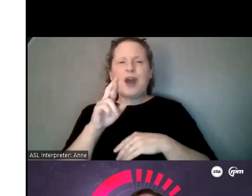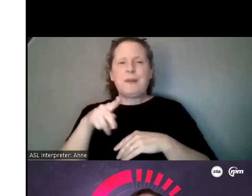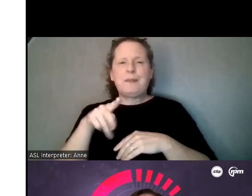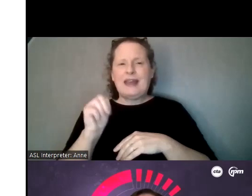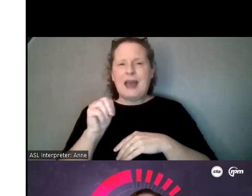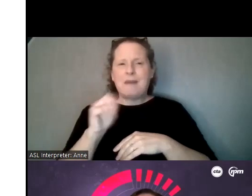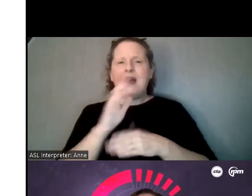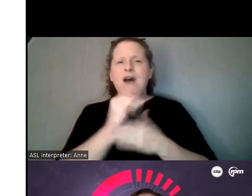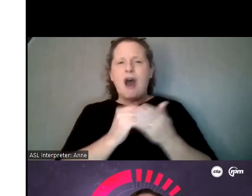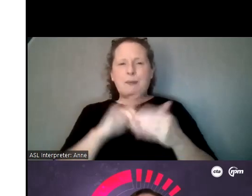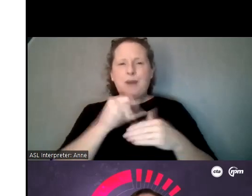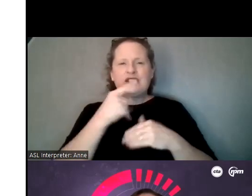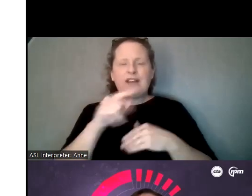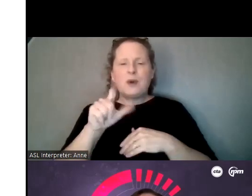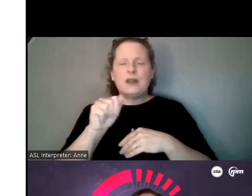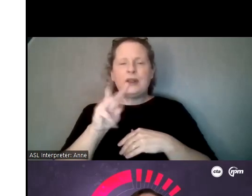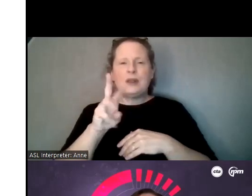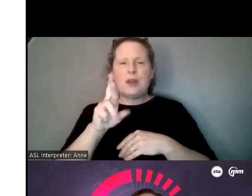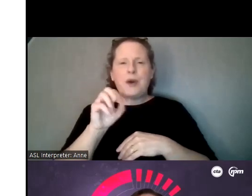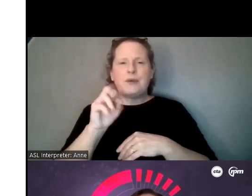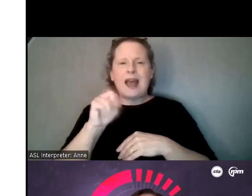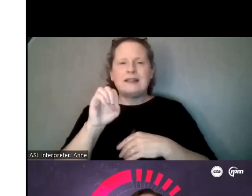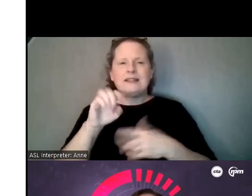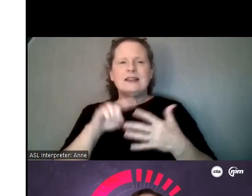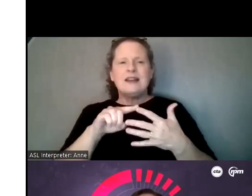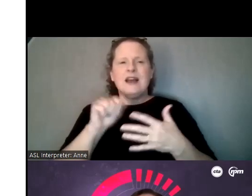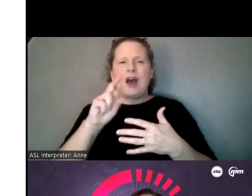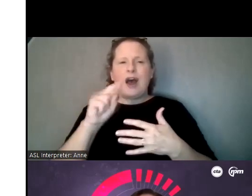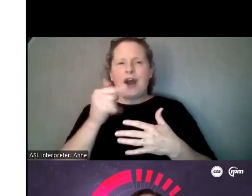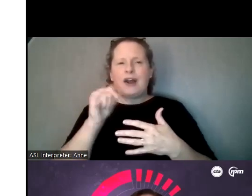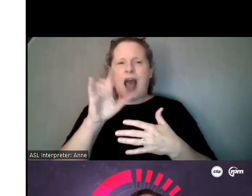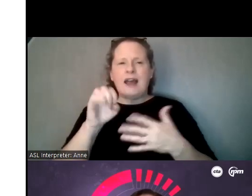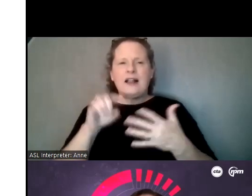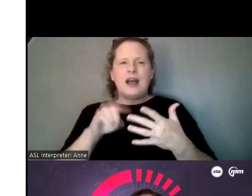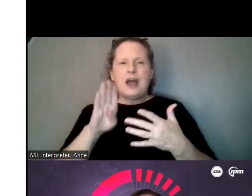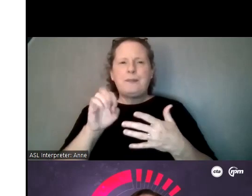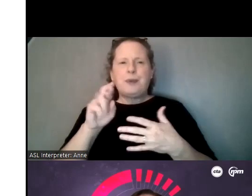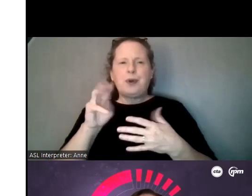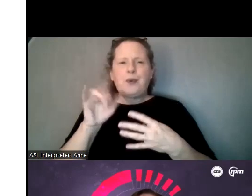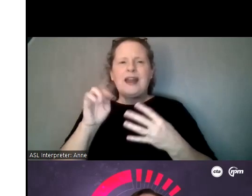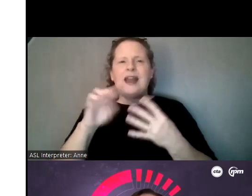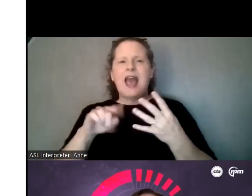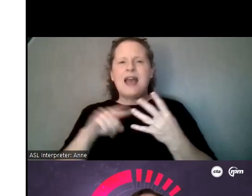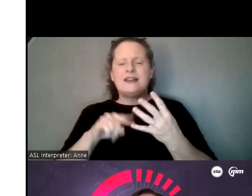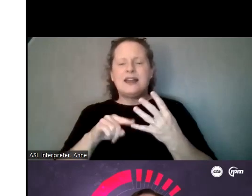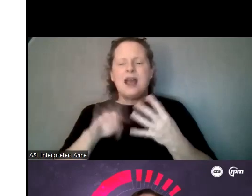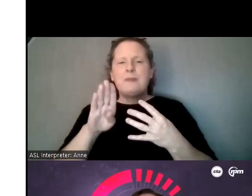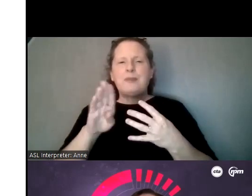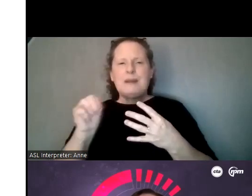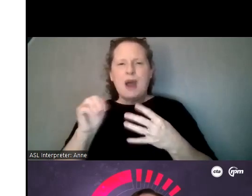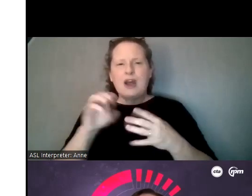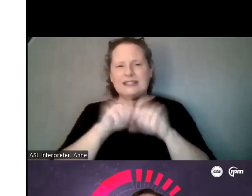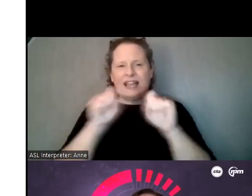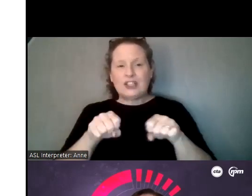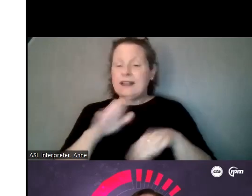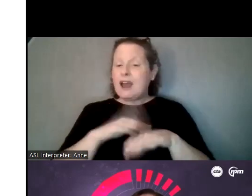art project for Lawrence, Argyle, Berwyn, and Bryn Mawr stations. The call for artists was open to